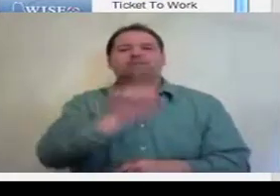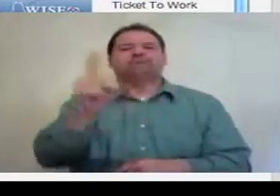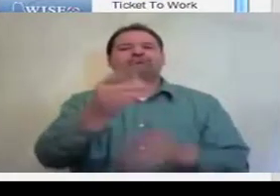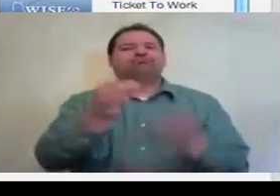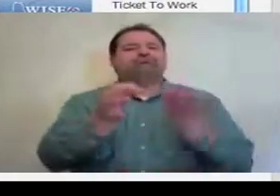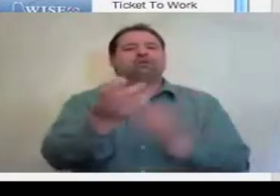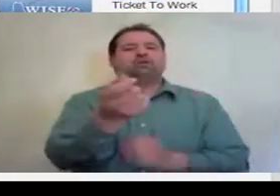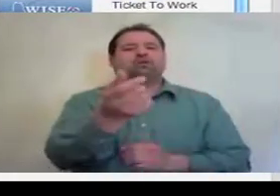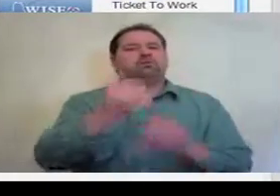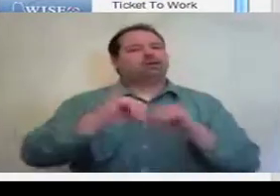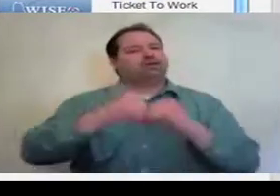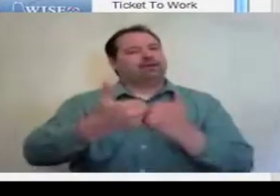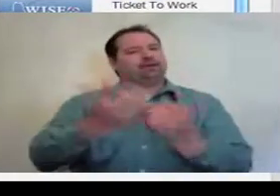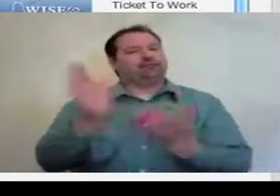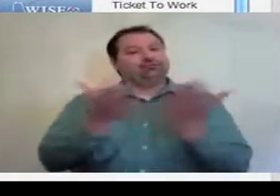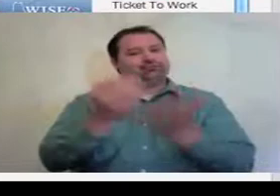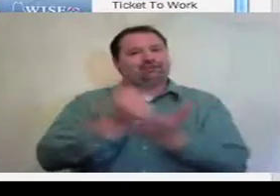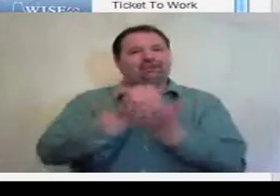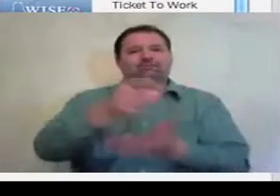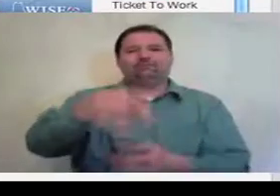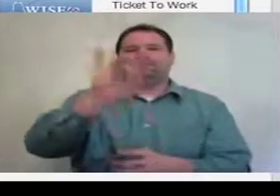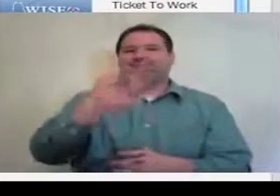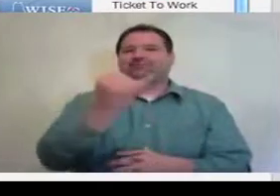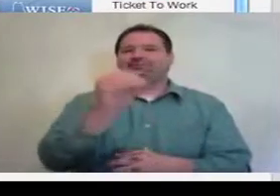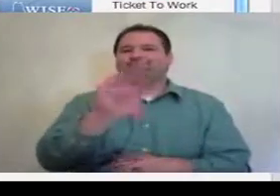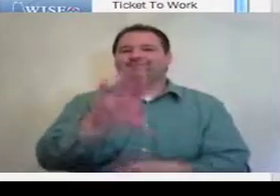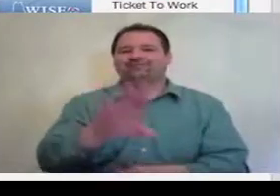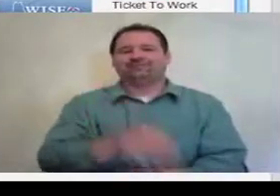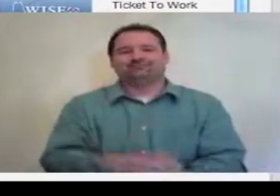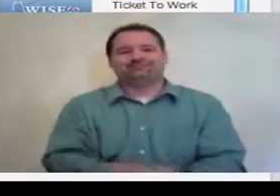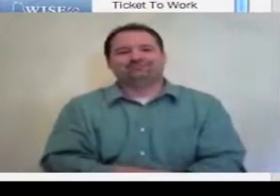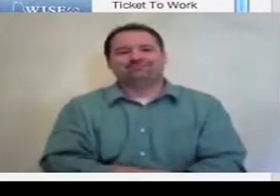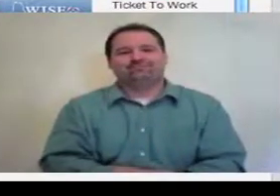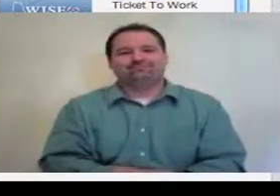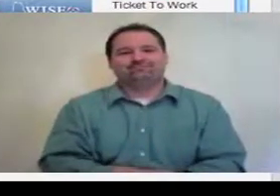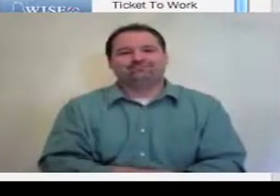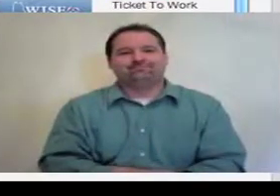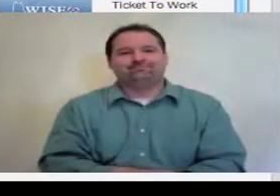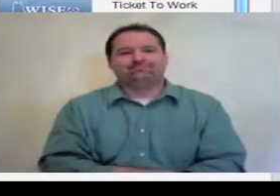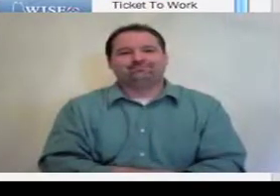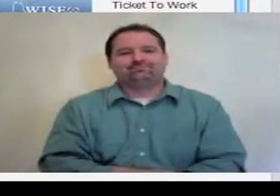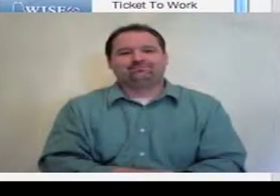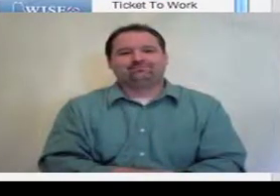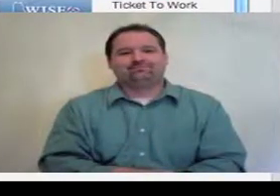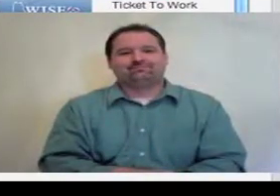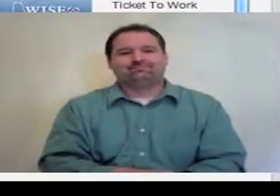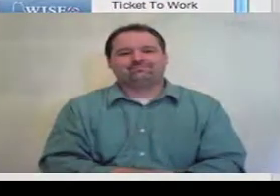little about their services and about how they can assist you with your job search.